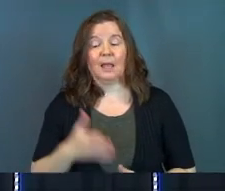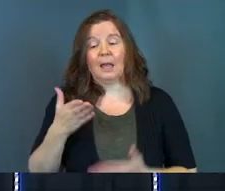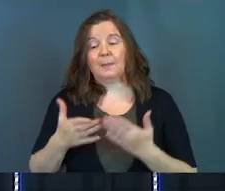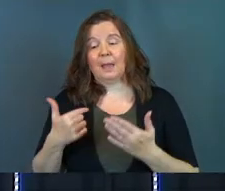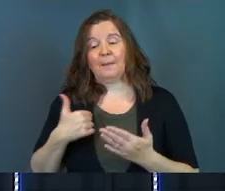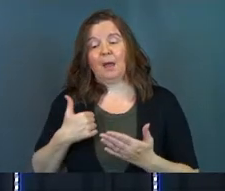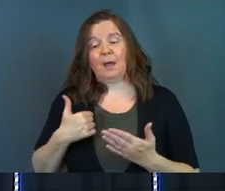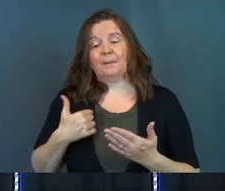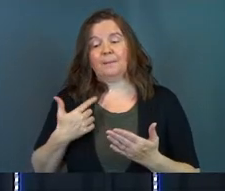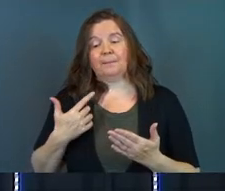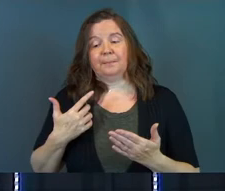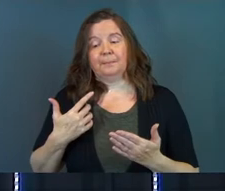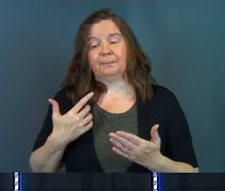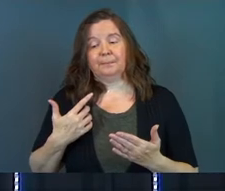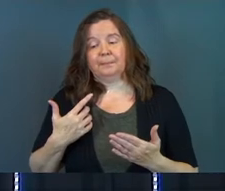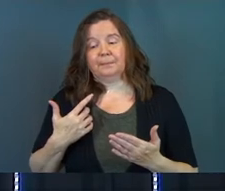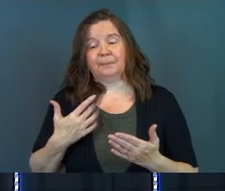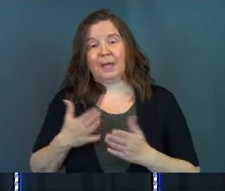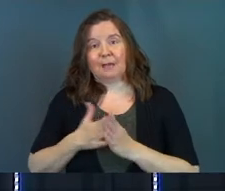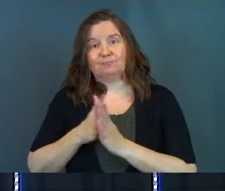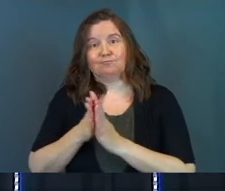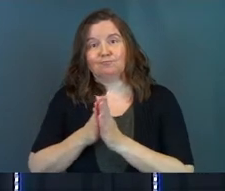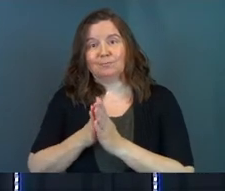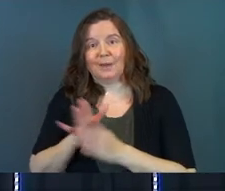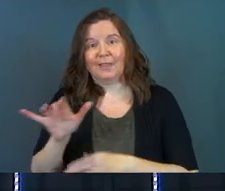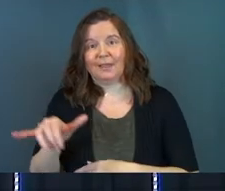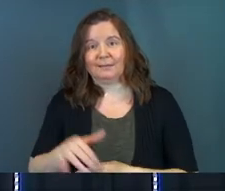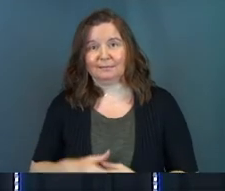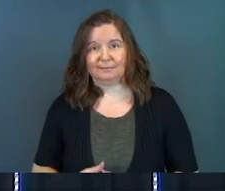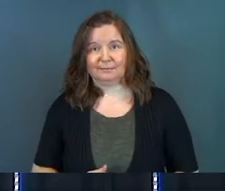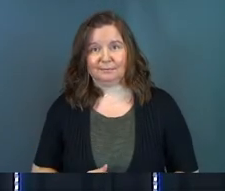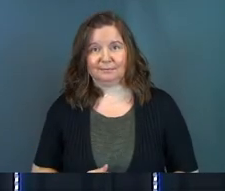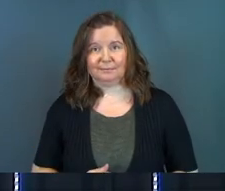And maybe I'm driven by that.